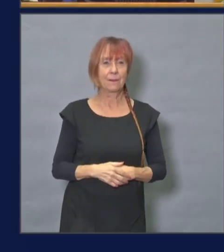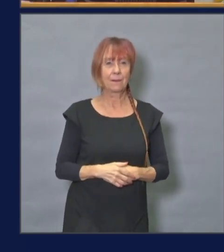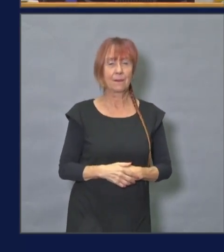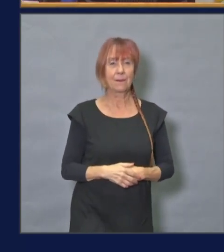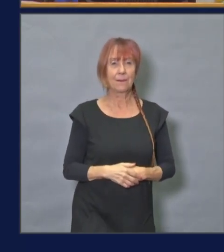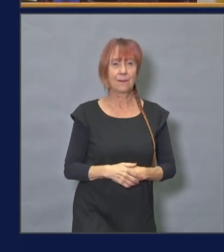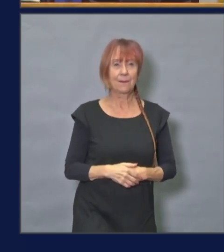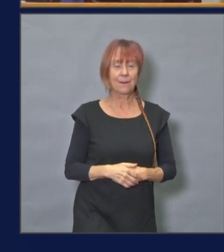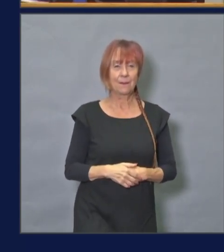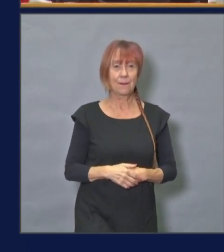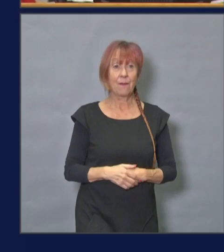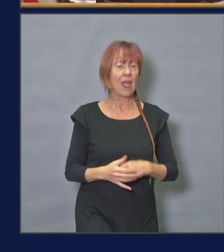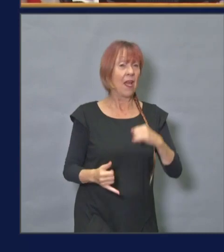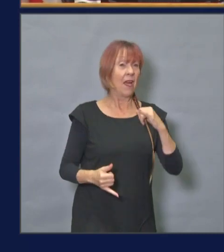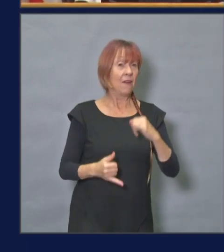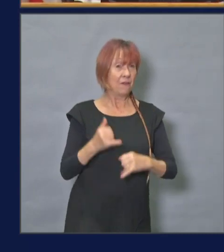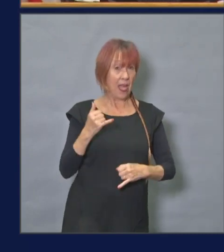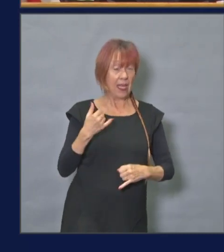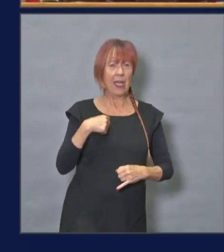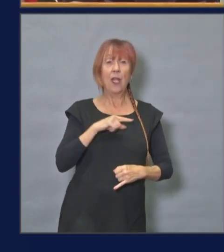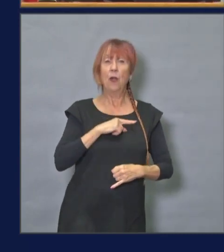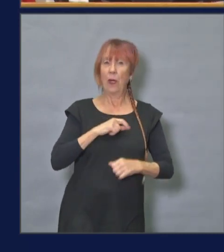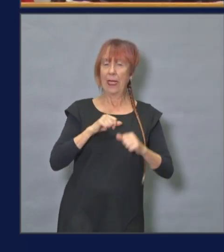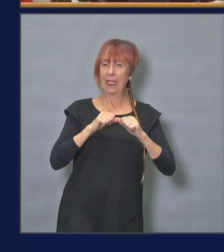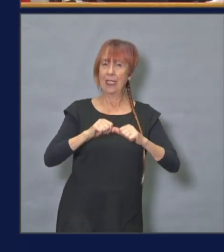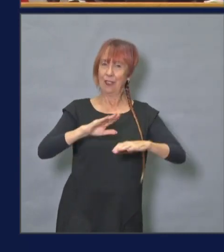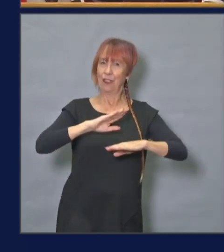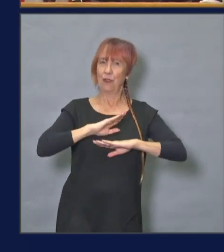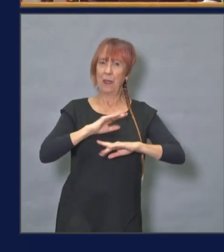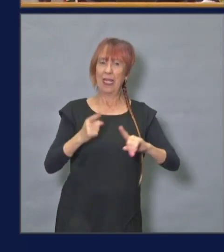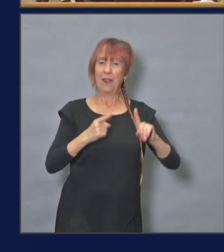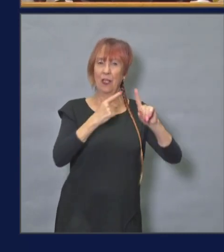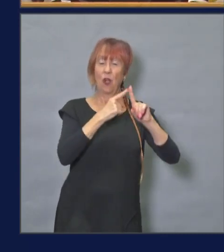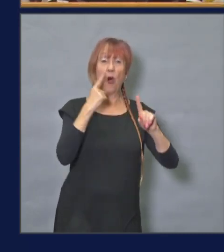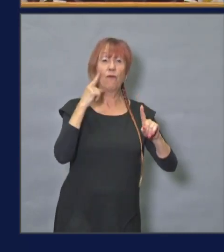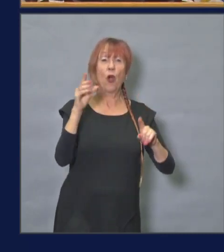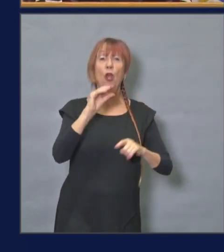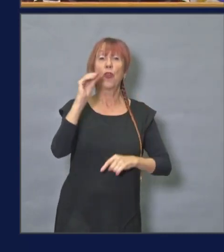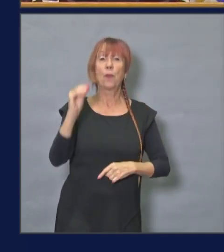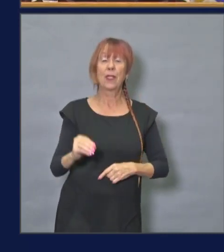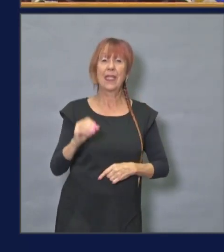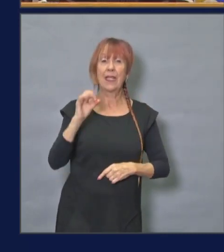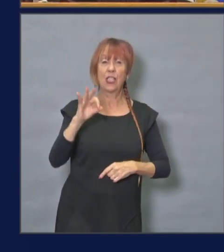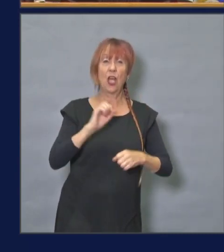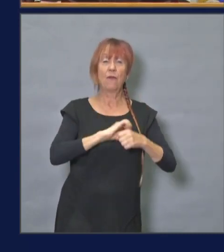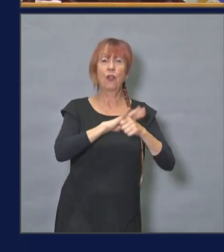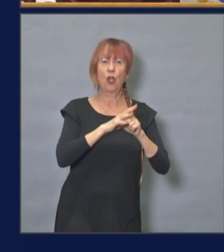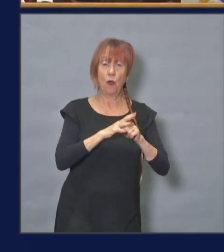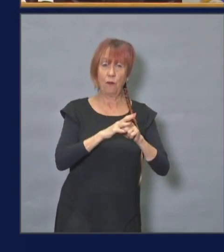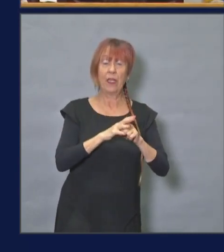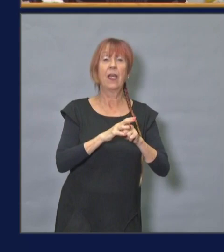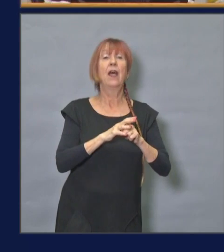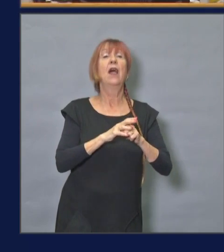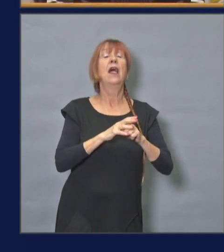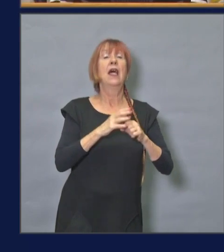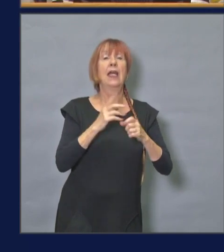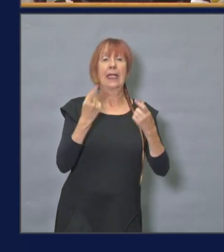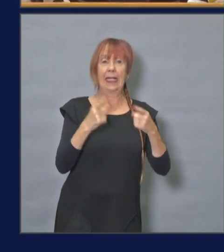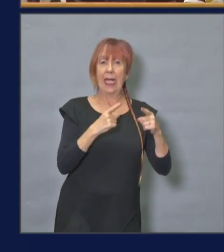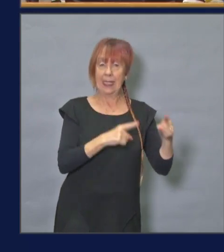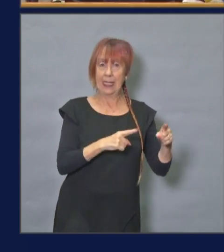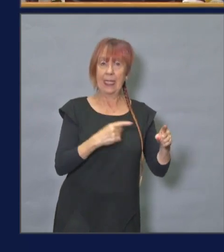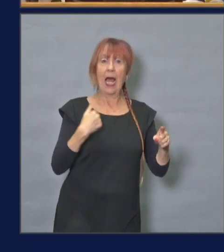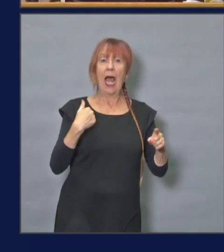Sorry. Finally, we continue to meet our goal for the percentage of COVID-19 cases that have a follow-up